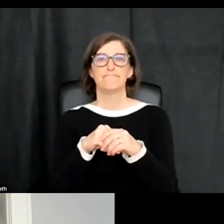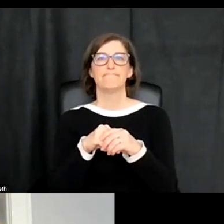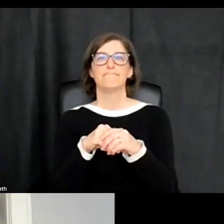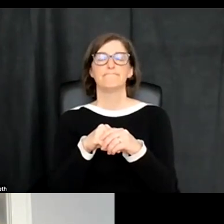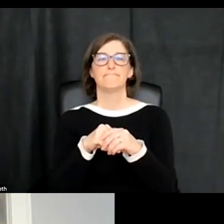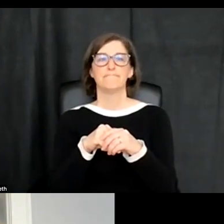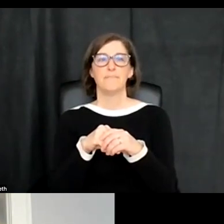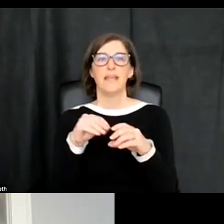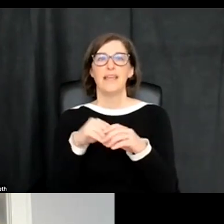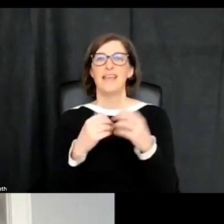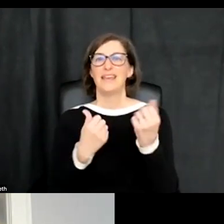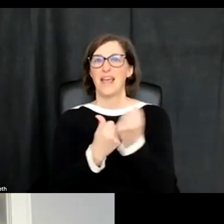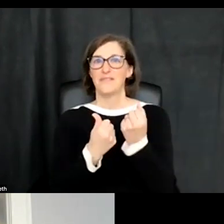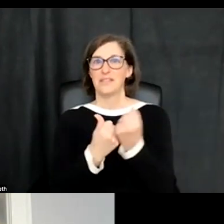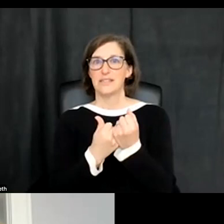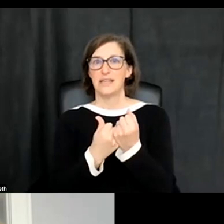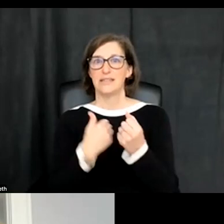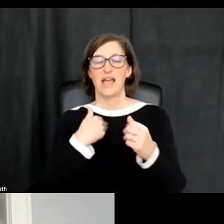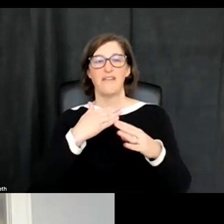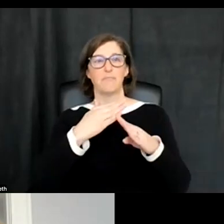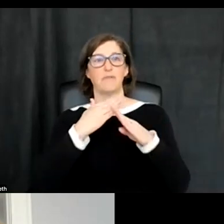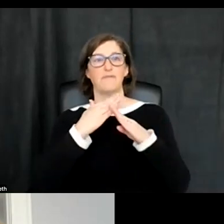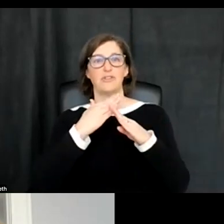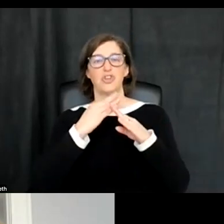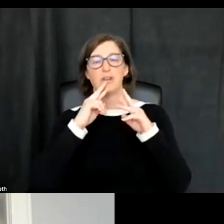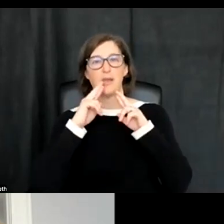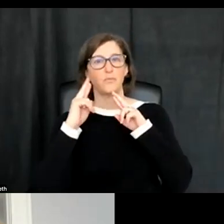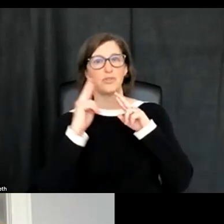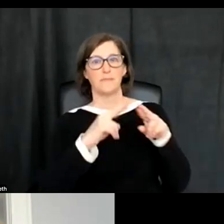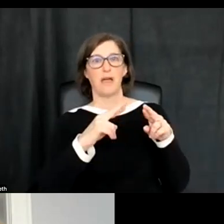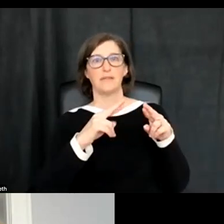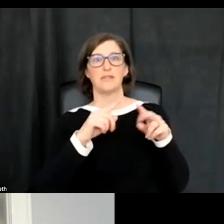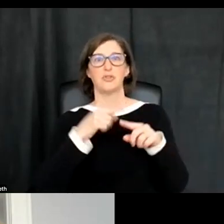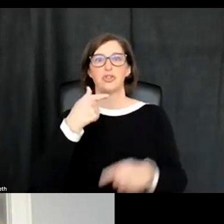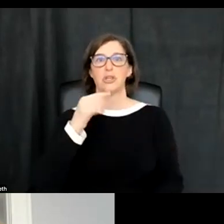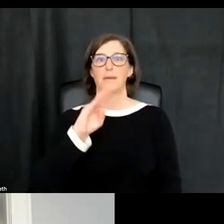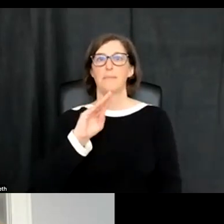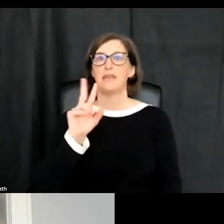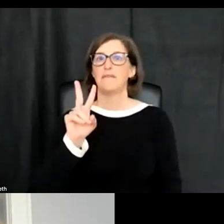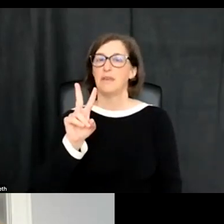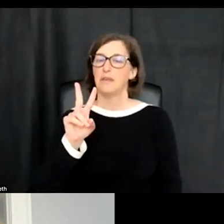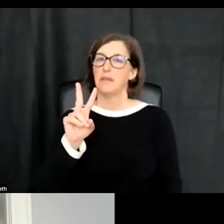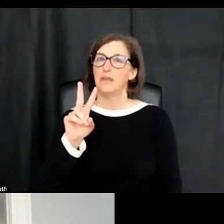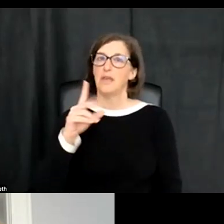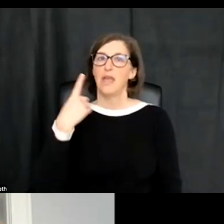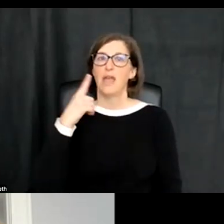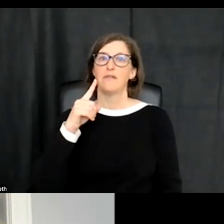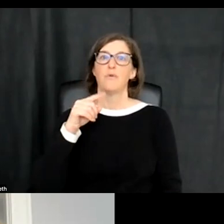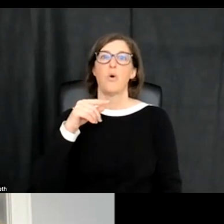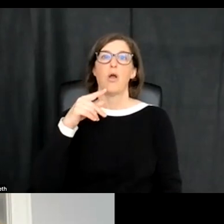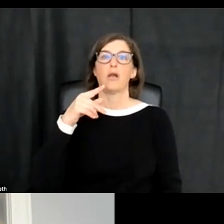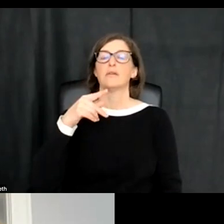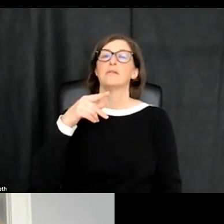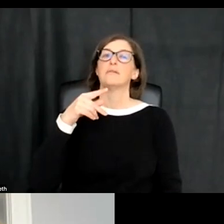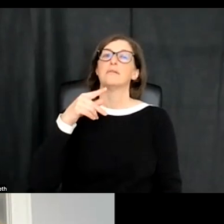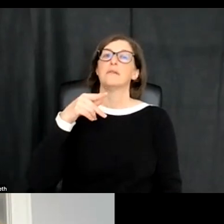in our advocacy, to have prevention and response to GBV, and in terms of psychosocial support and